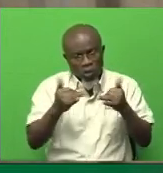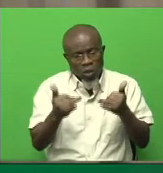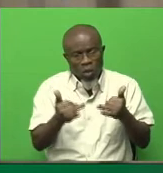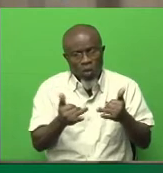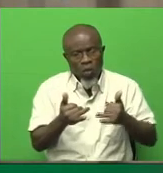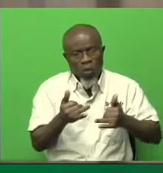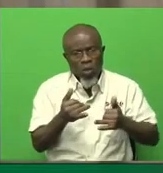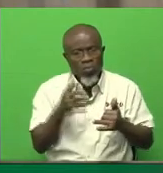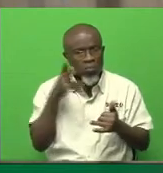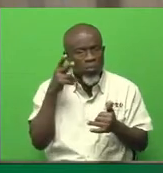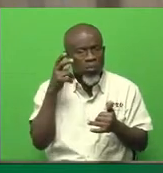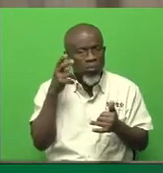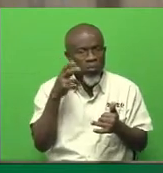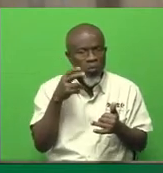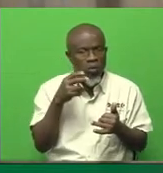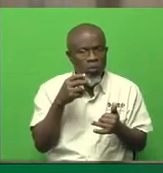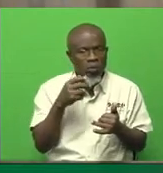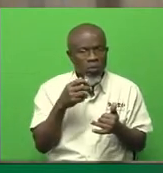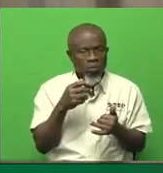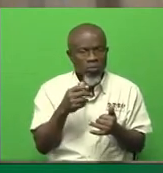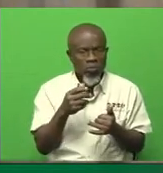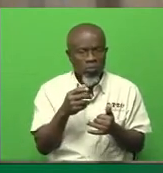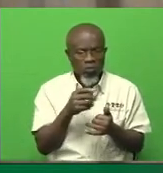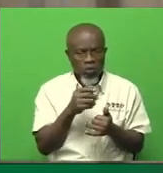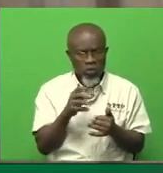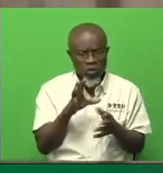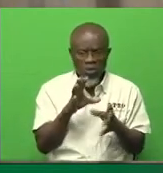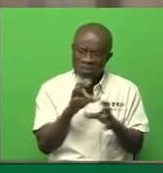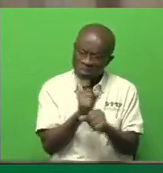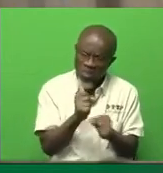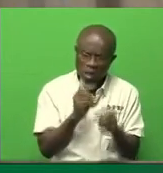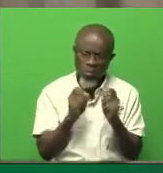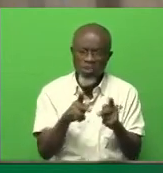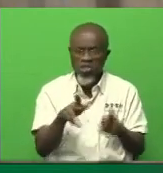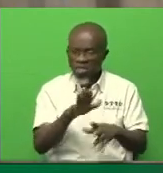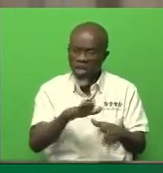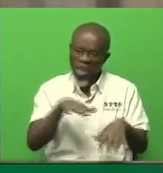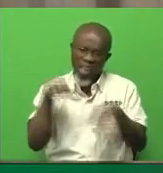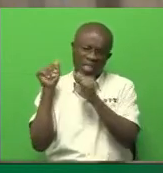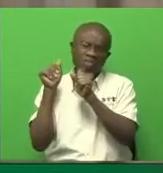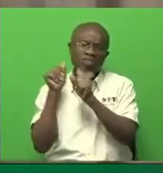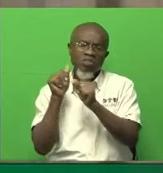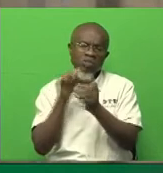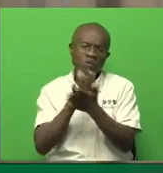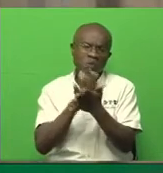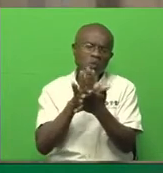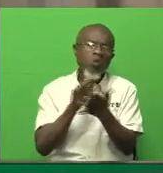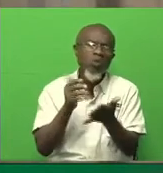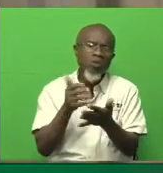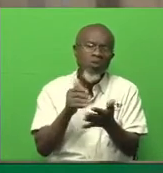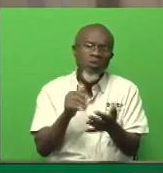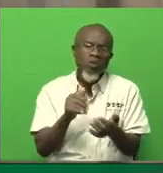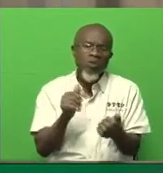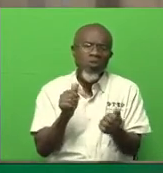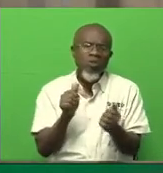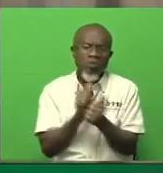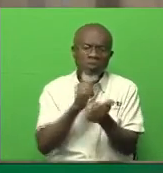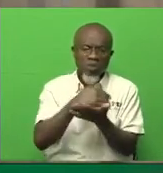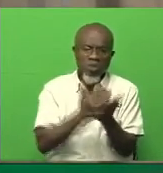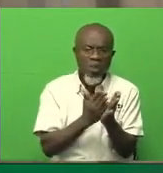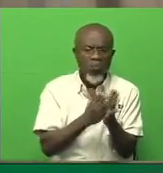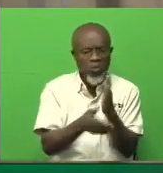persons that leave school with some skill set you get some training and then everybody's you know beat any desk and again